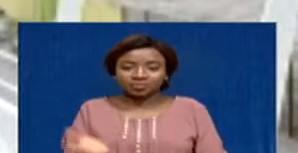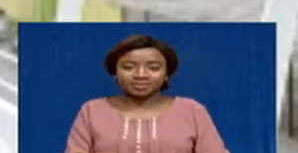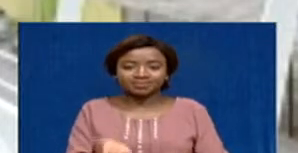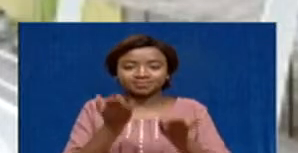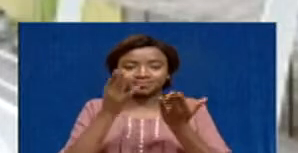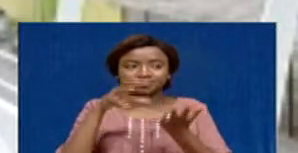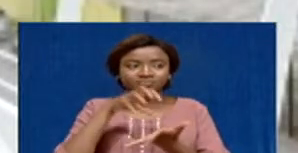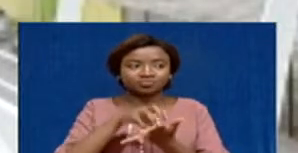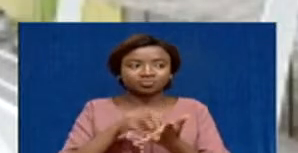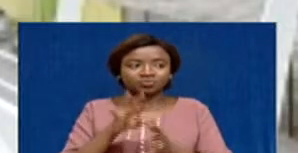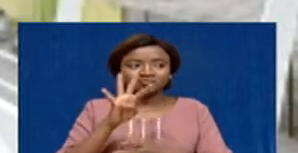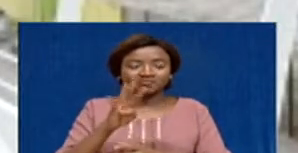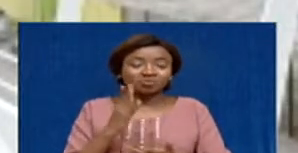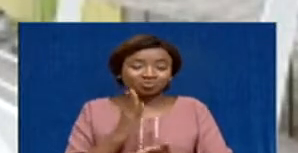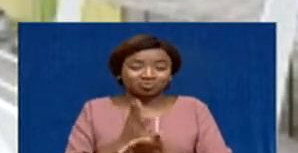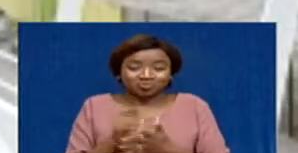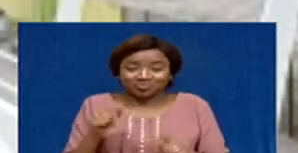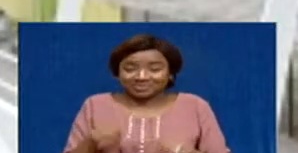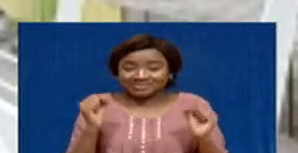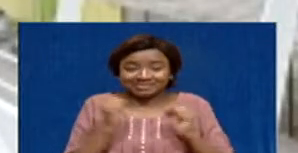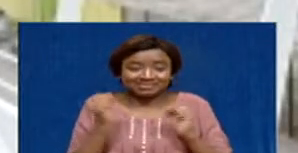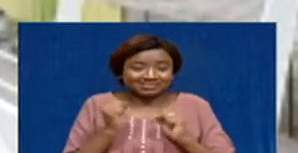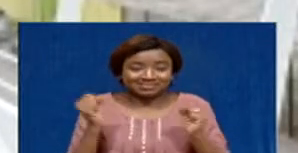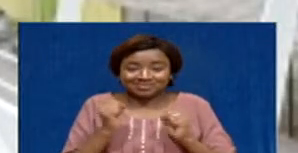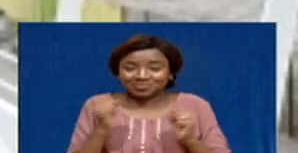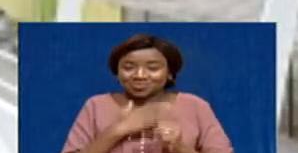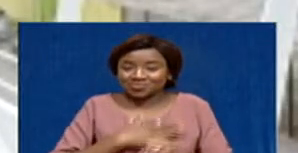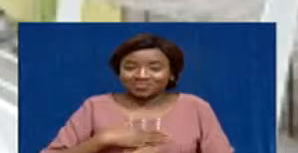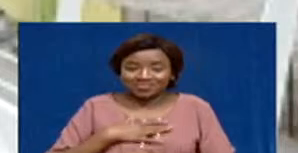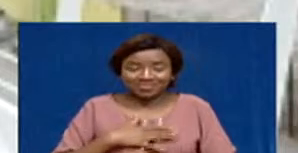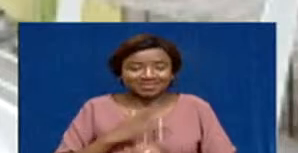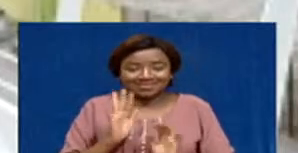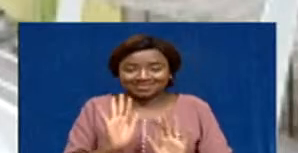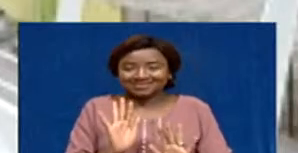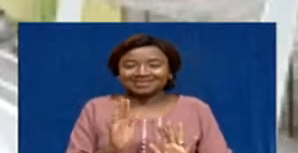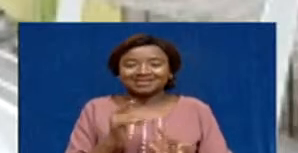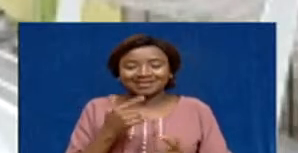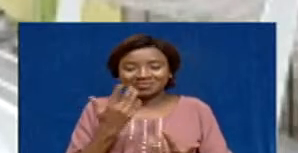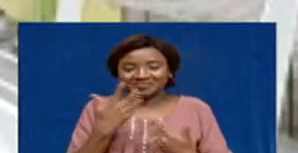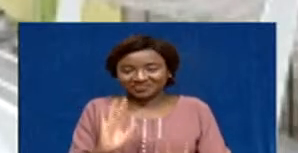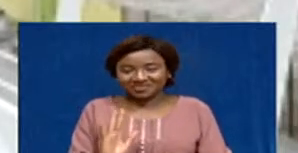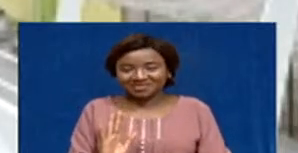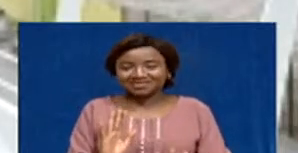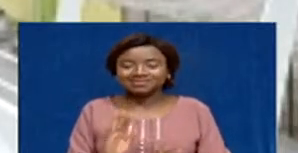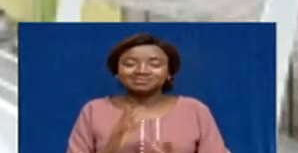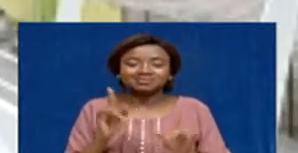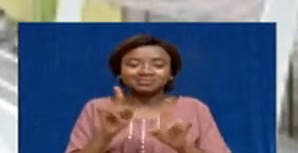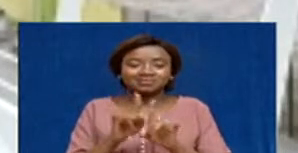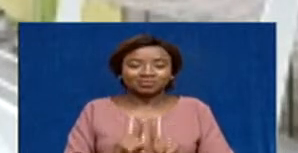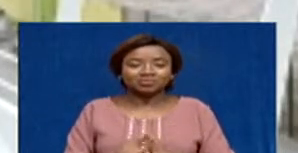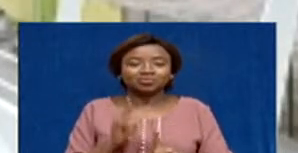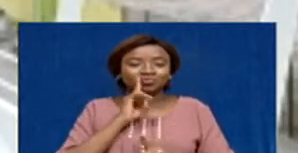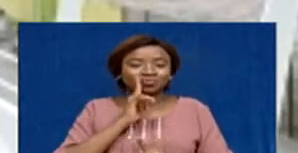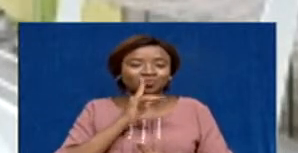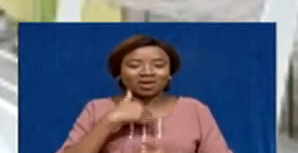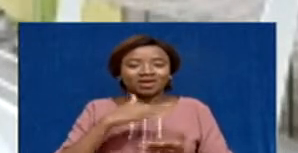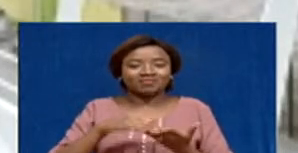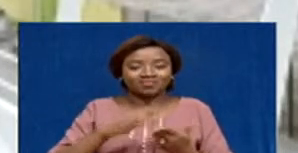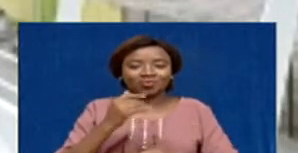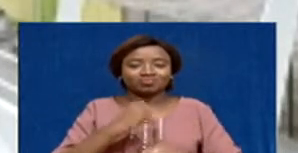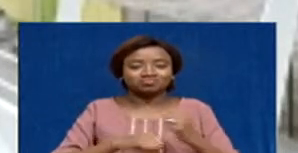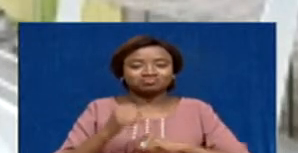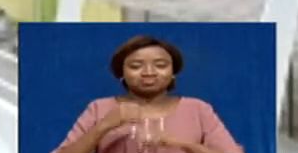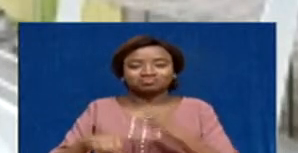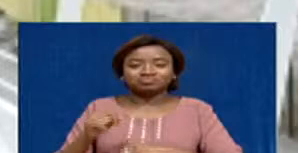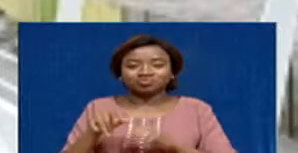top four. It's really cold out here, Lillian, so I'm going to leave it at that. There'll be a lot of action tomorrow, so I'm going to